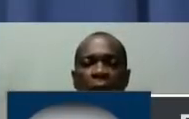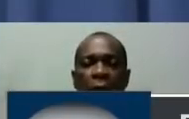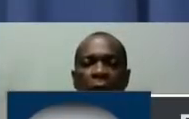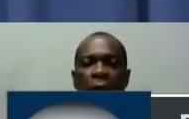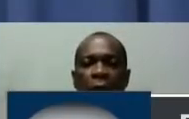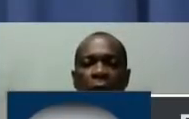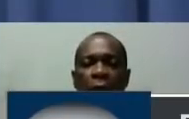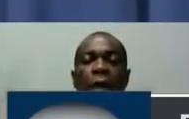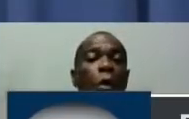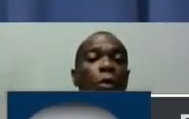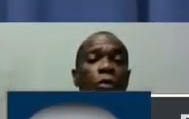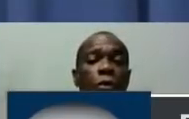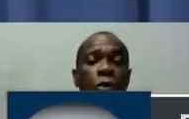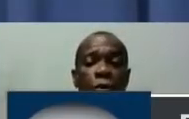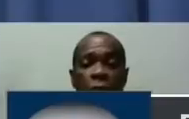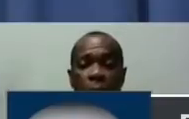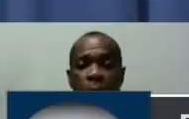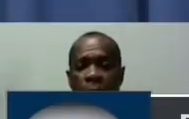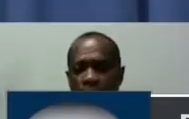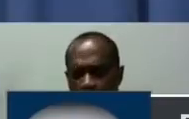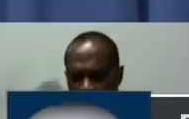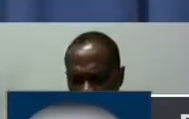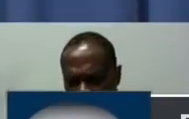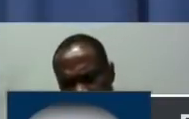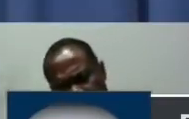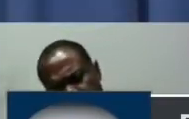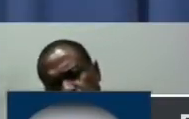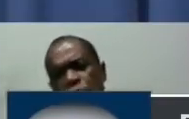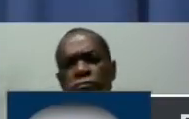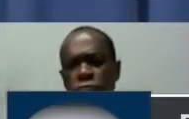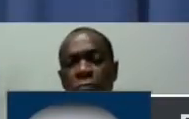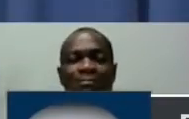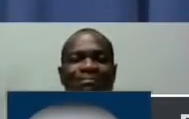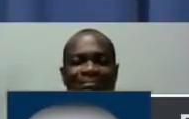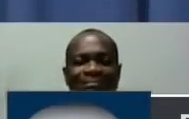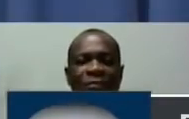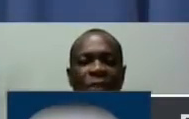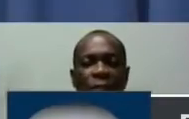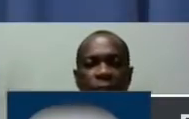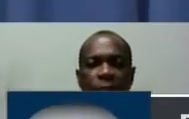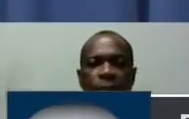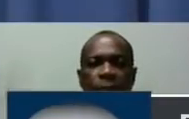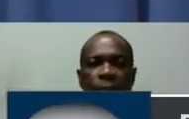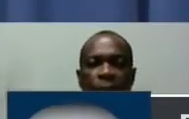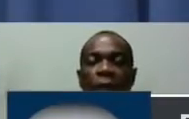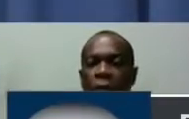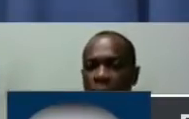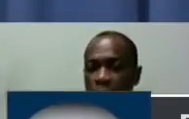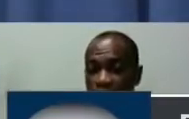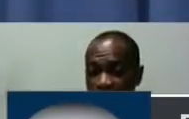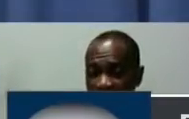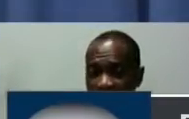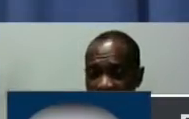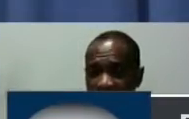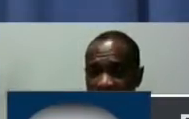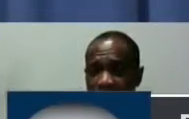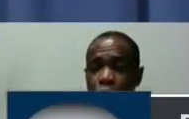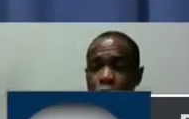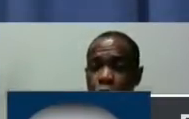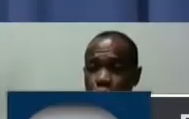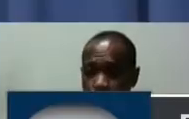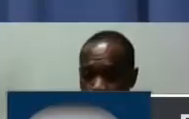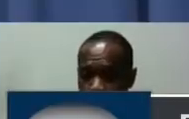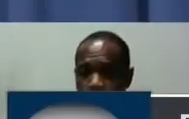packaging. So what will be available is that formulation and new packaging